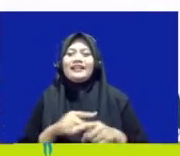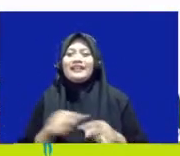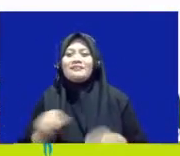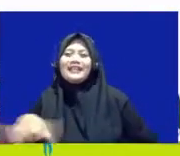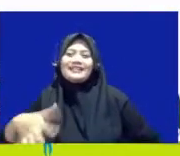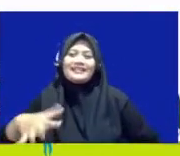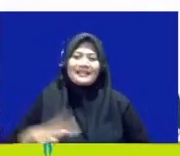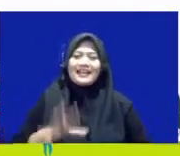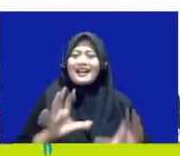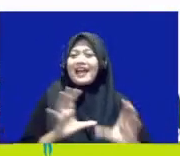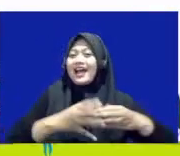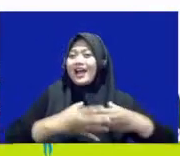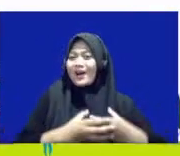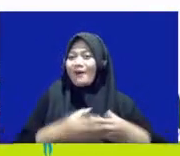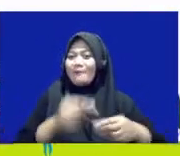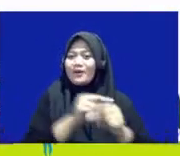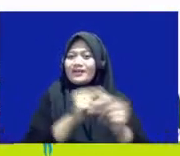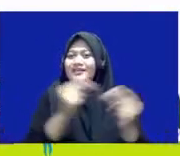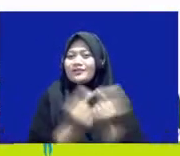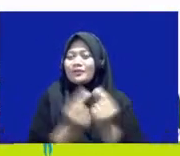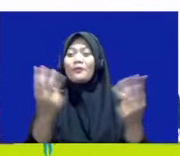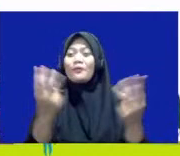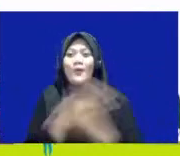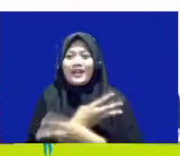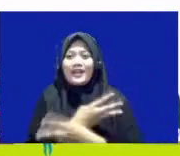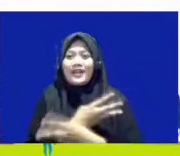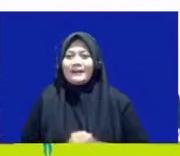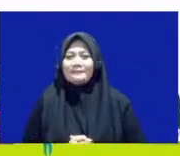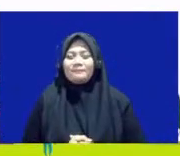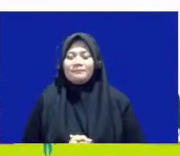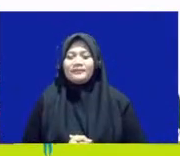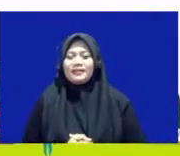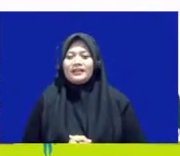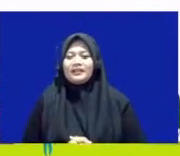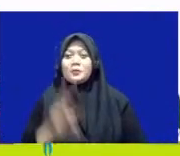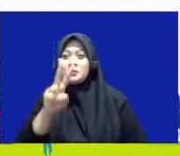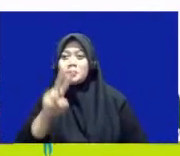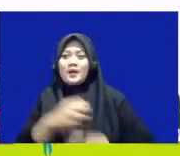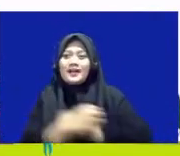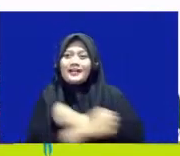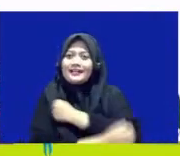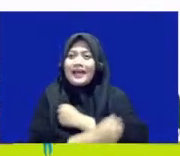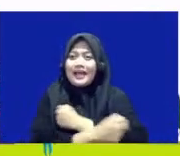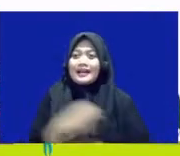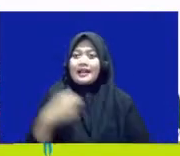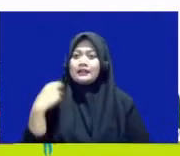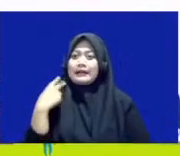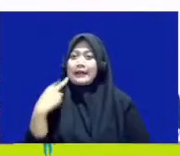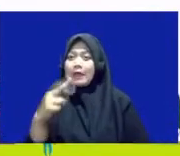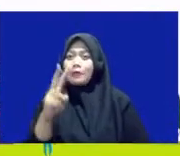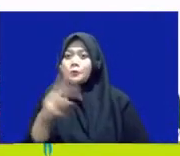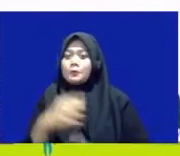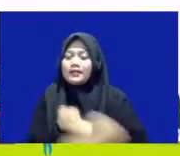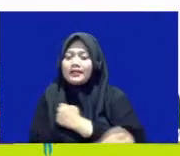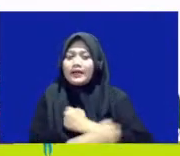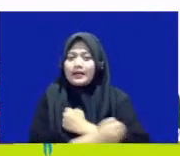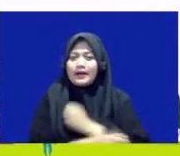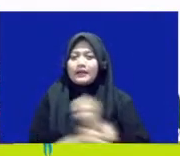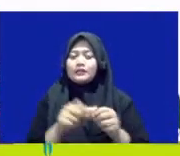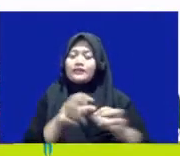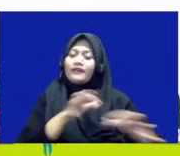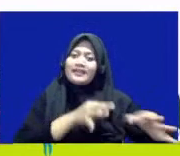the translation both ways, I think that would already go a long way. And sharing some